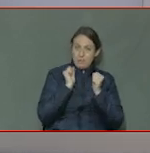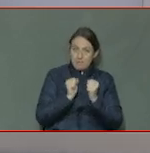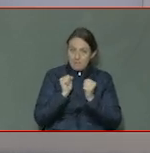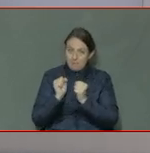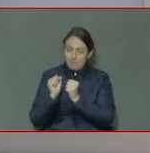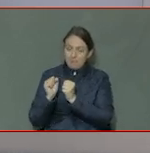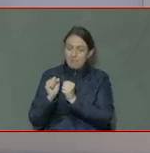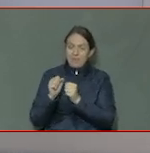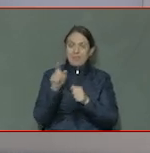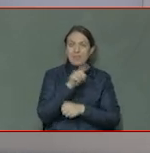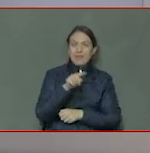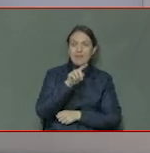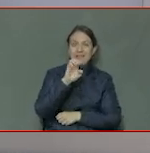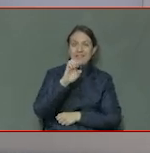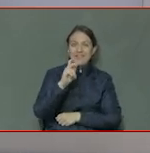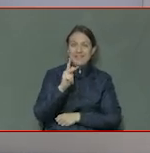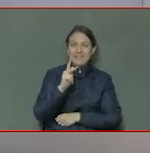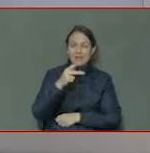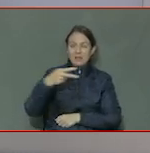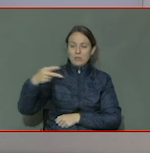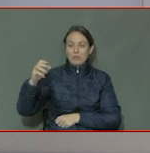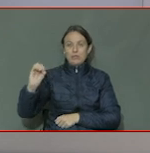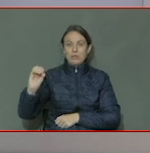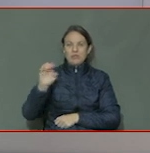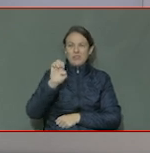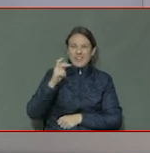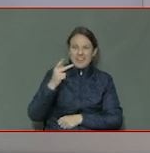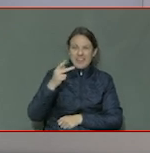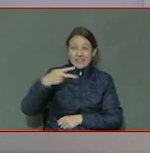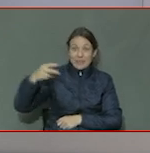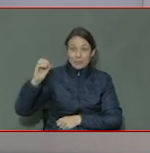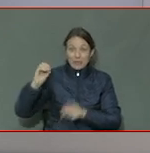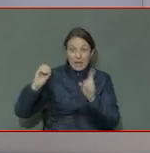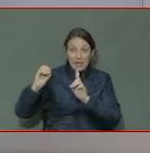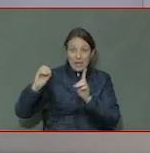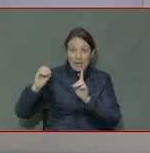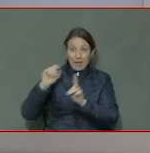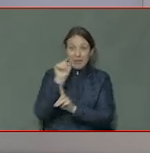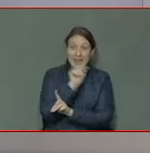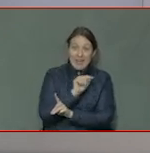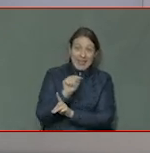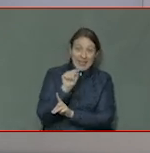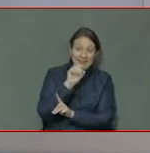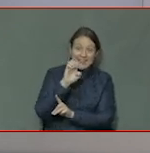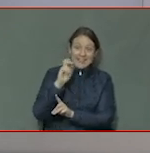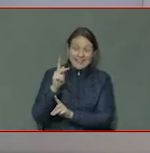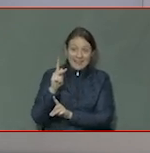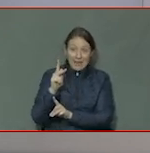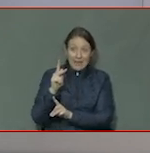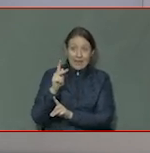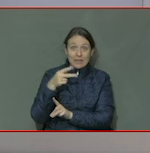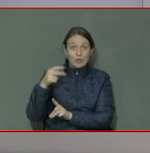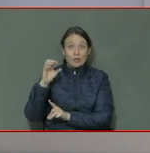delta Ek equals 0. Just remember, Ek is not 0, but delta Ek is 0 if it's constant